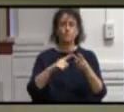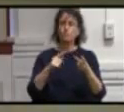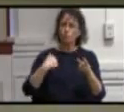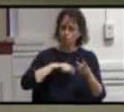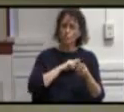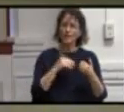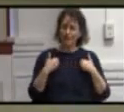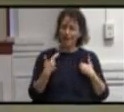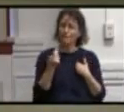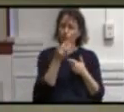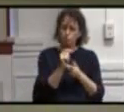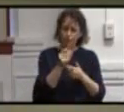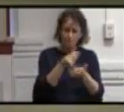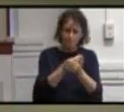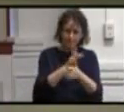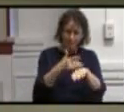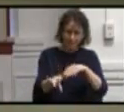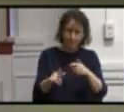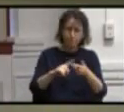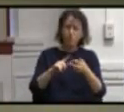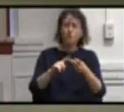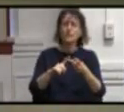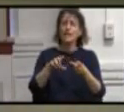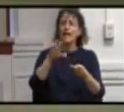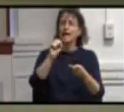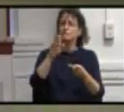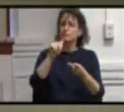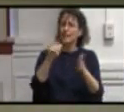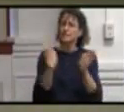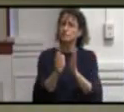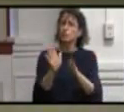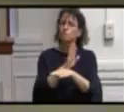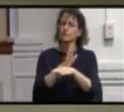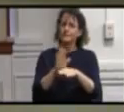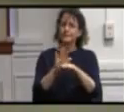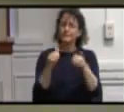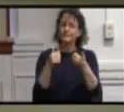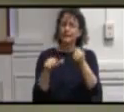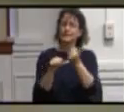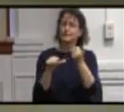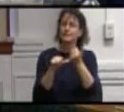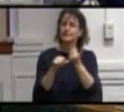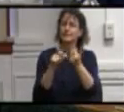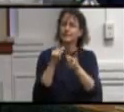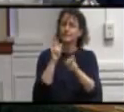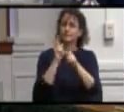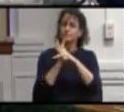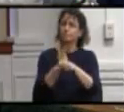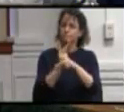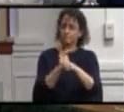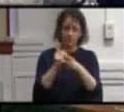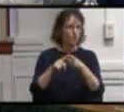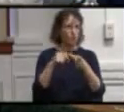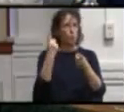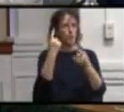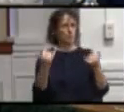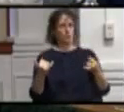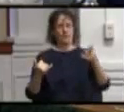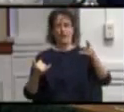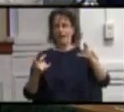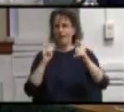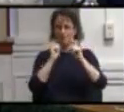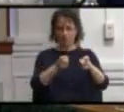available, Small Business Assistance Program. We saw one of those loans today. And the Community Development Block Grant Program income money